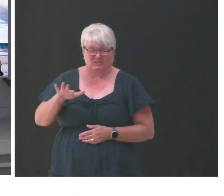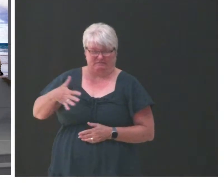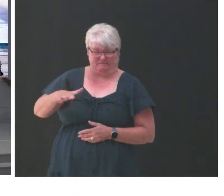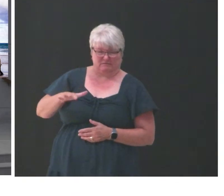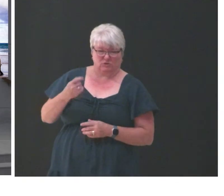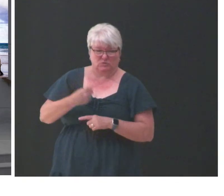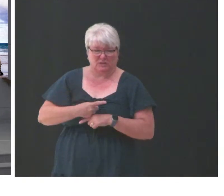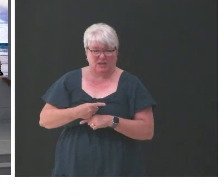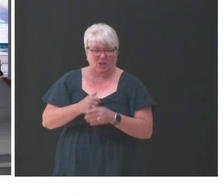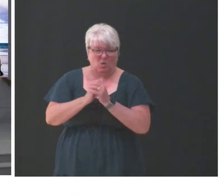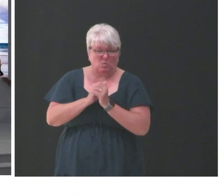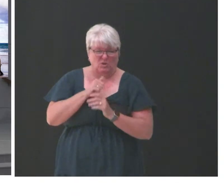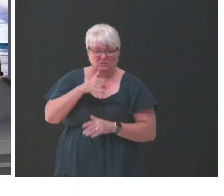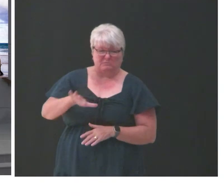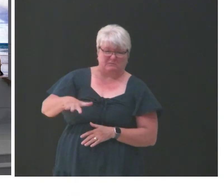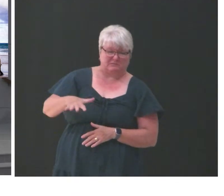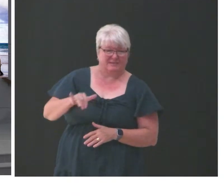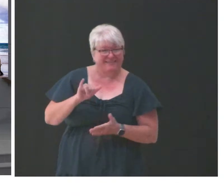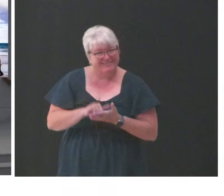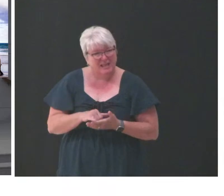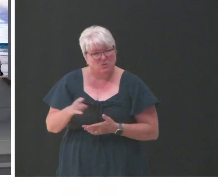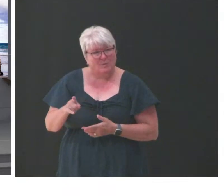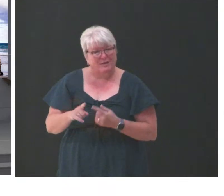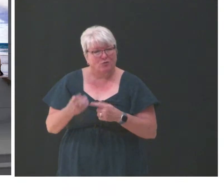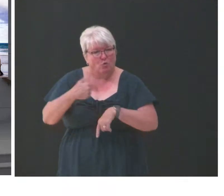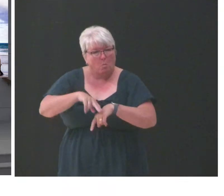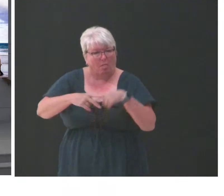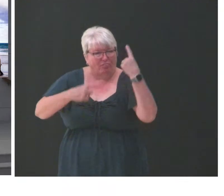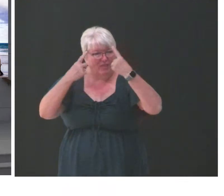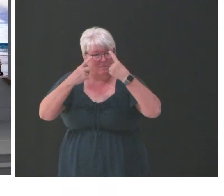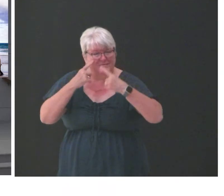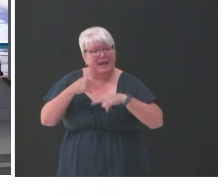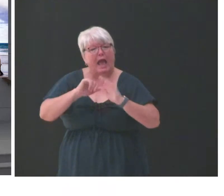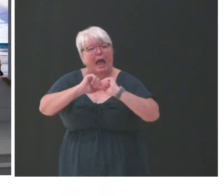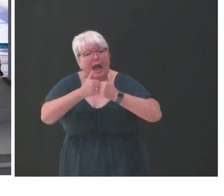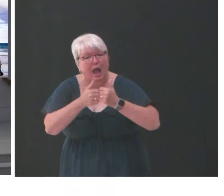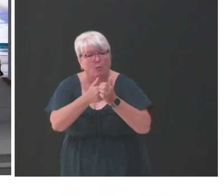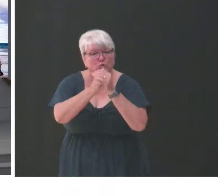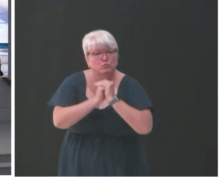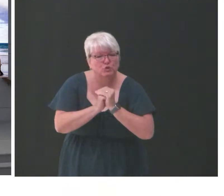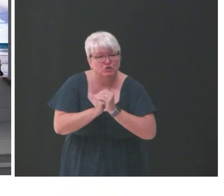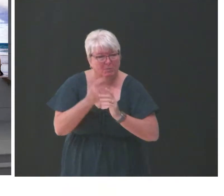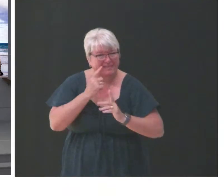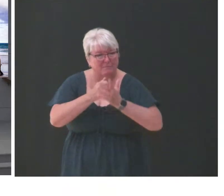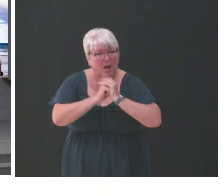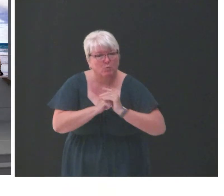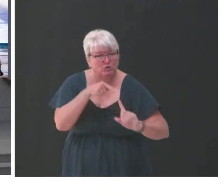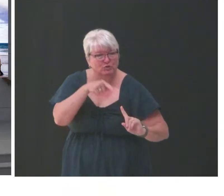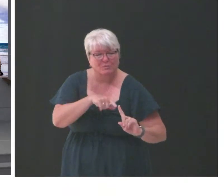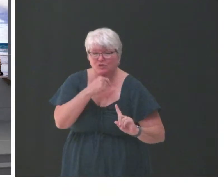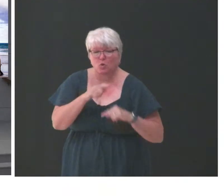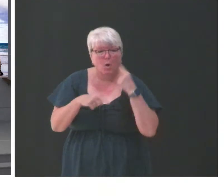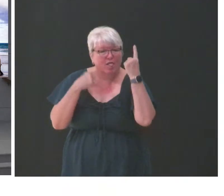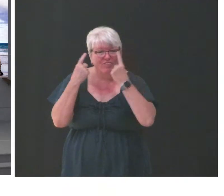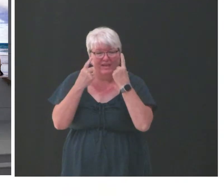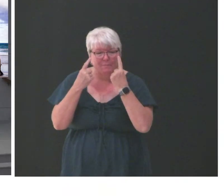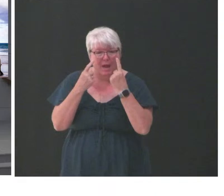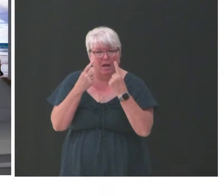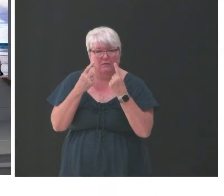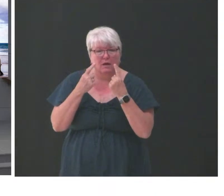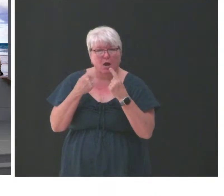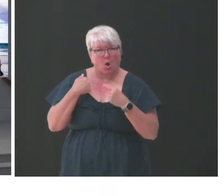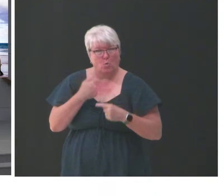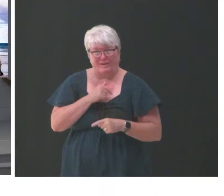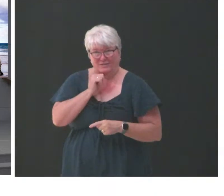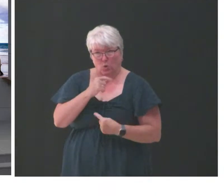today. Worship wasn't too good. That's what we normally think about when it comes to worship, when we spend time thinking about worship, and we don't want to think about so much, or